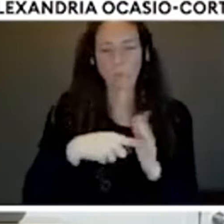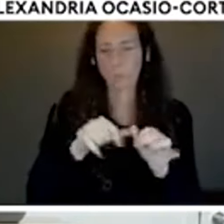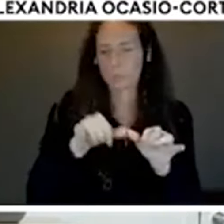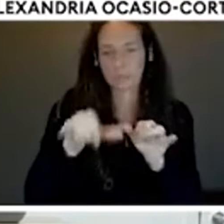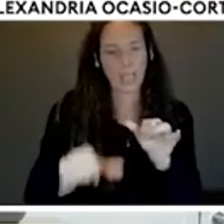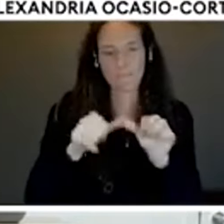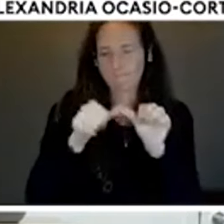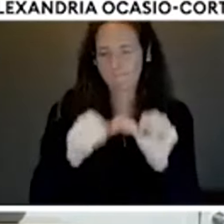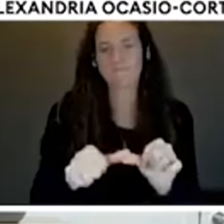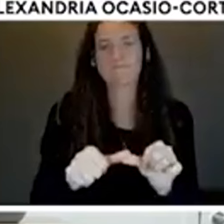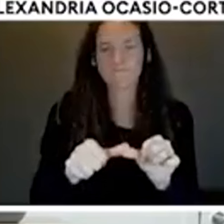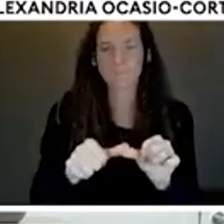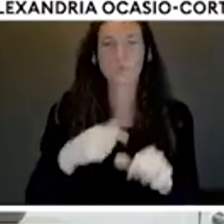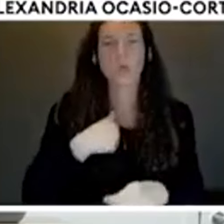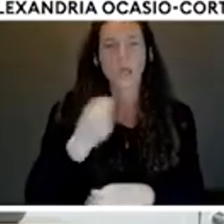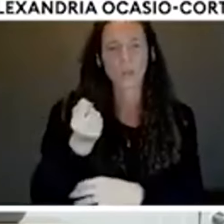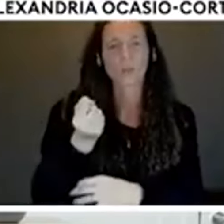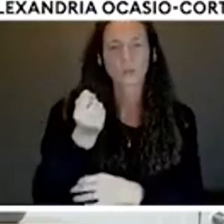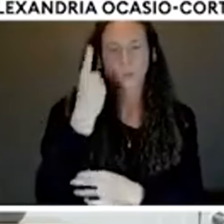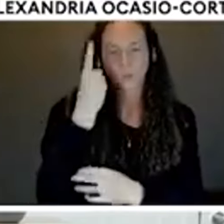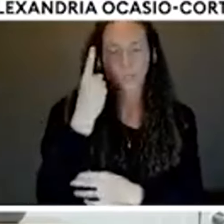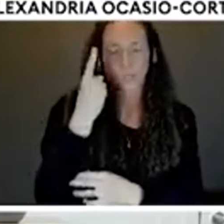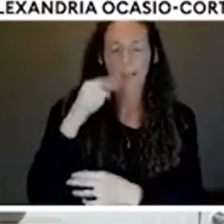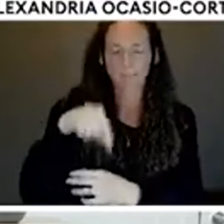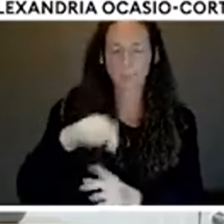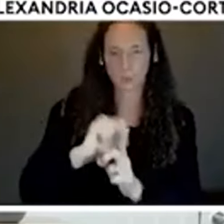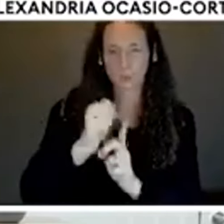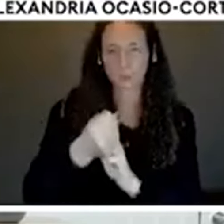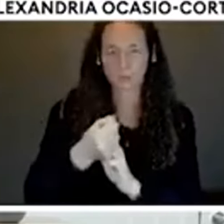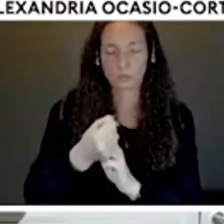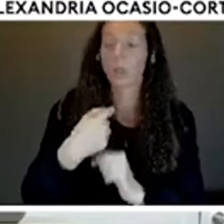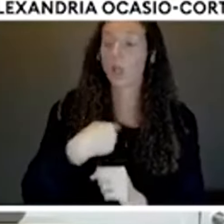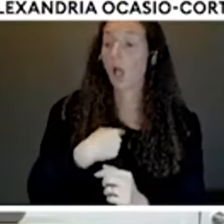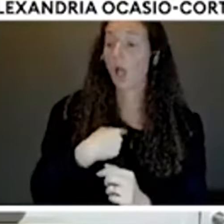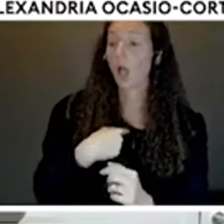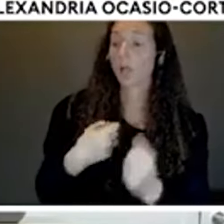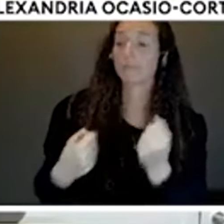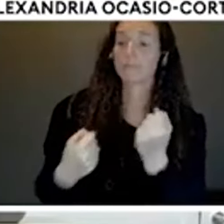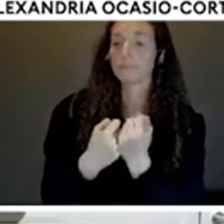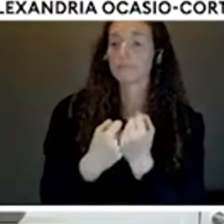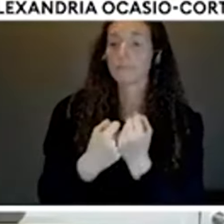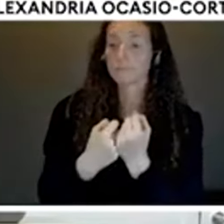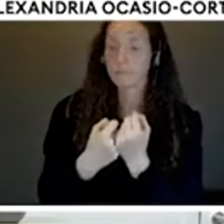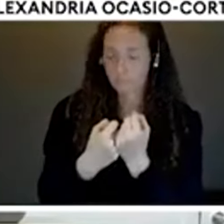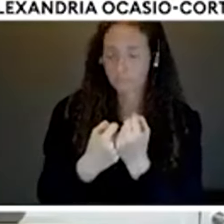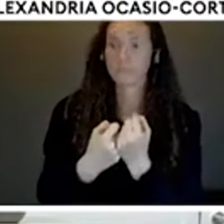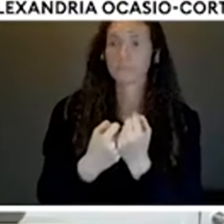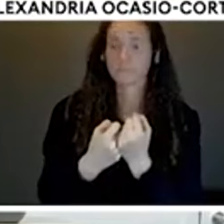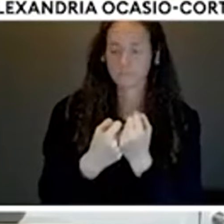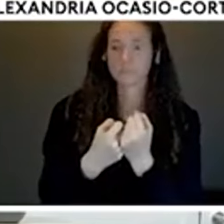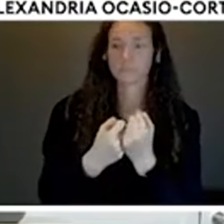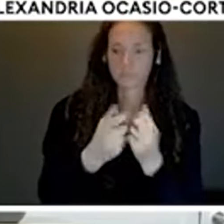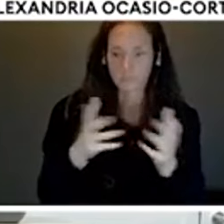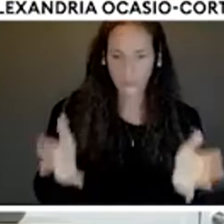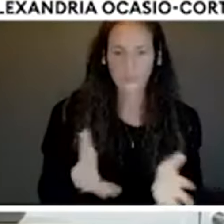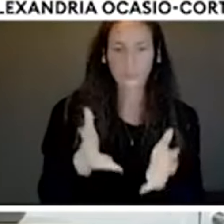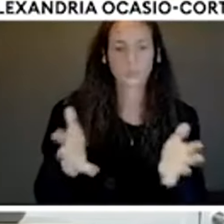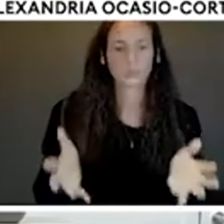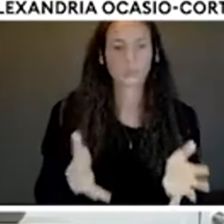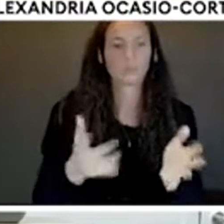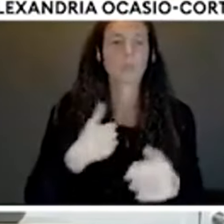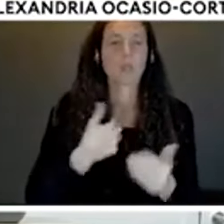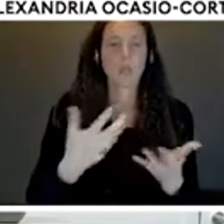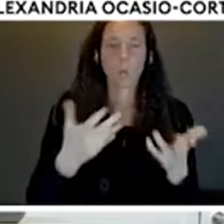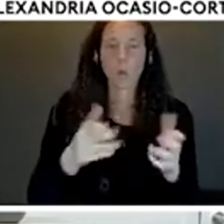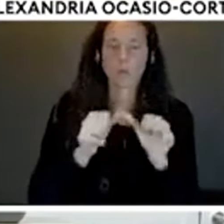what's going on. I have been advocating an enormous amount for continued and